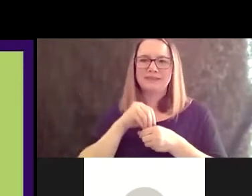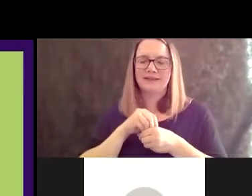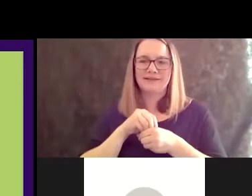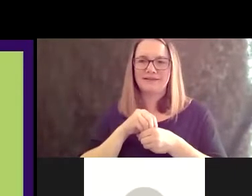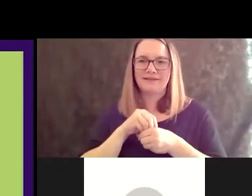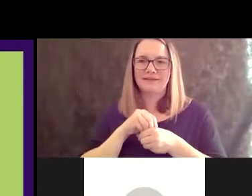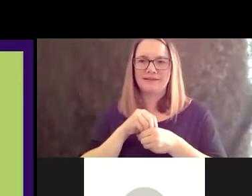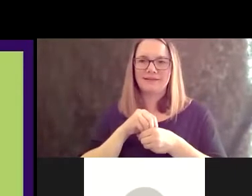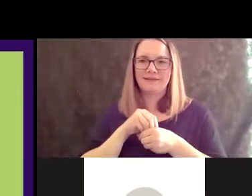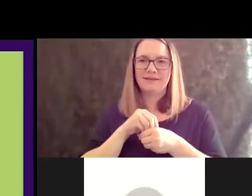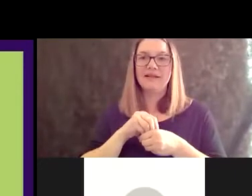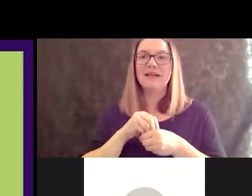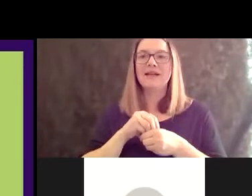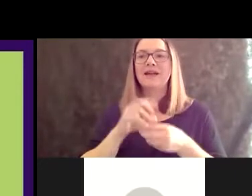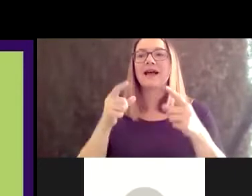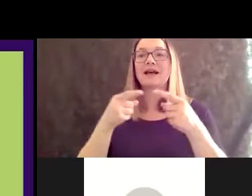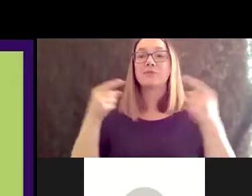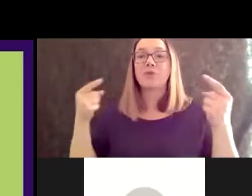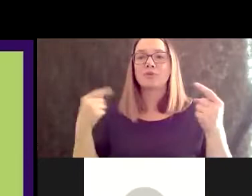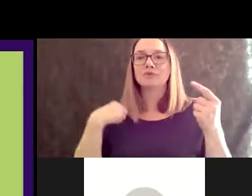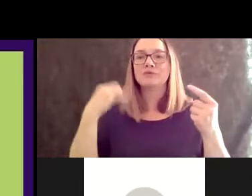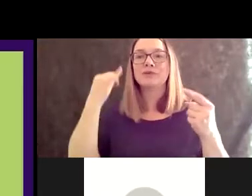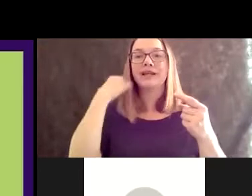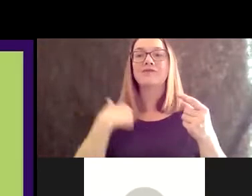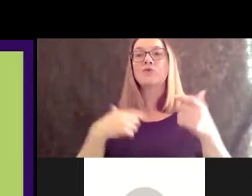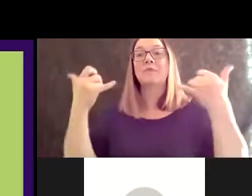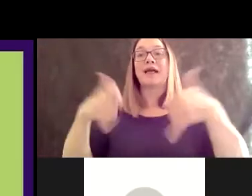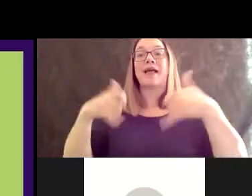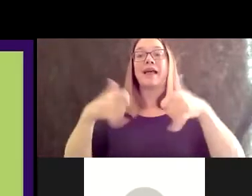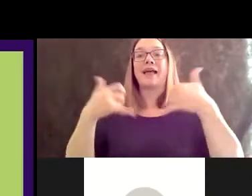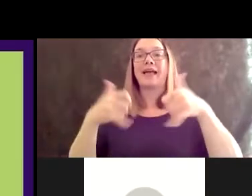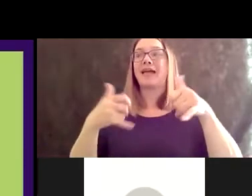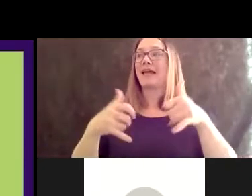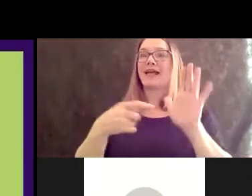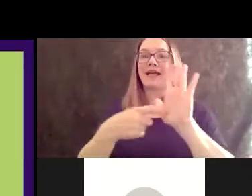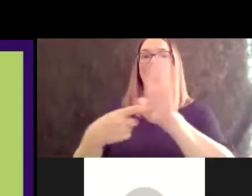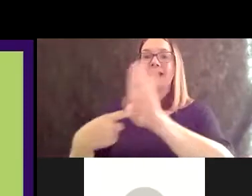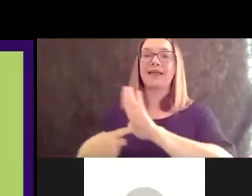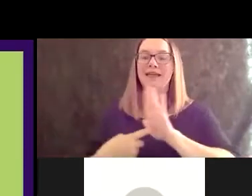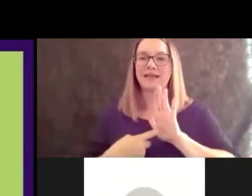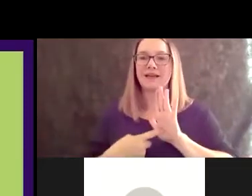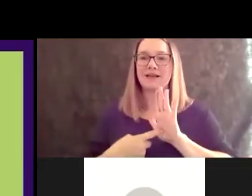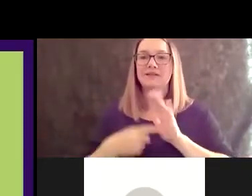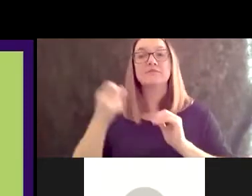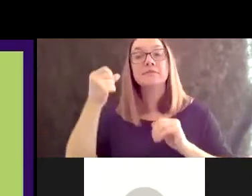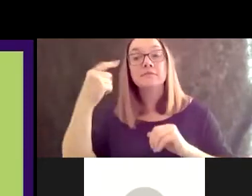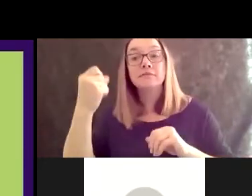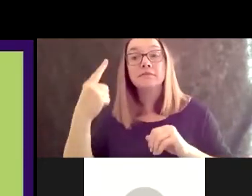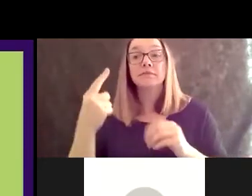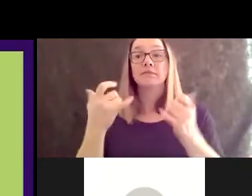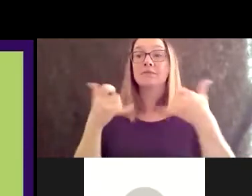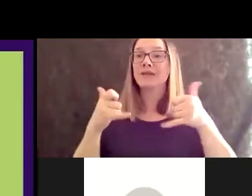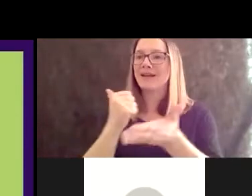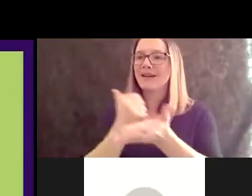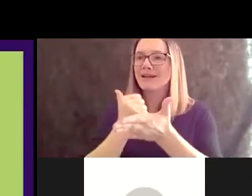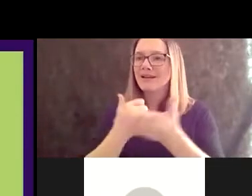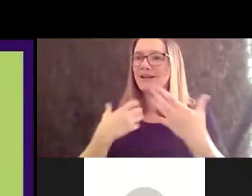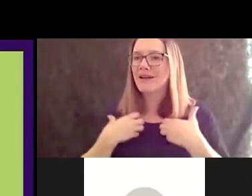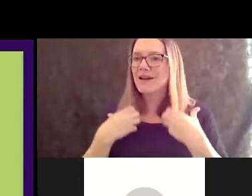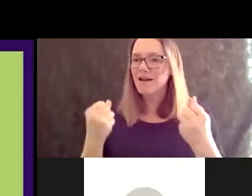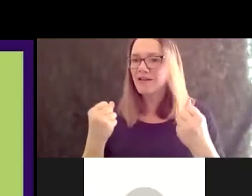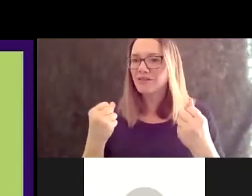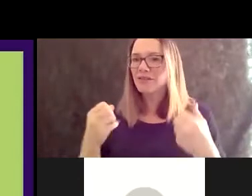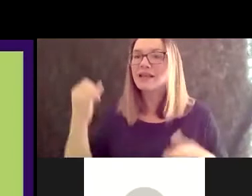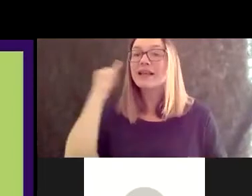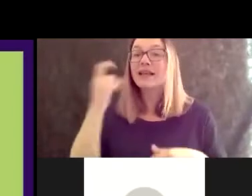than if we're expressing it outwardly. Not only that, but play is a testament to our health. So if you notice, you know, if you